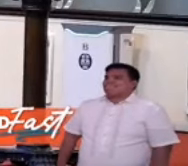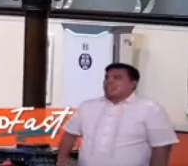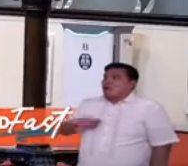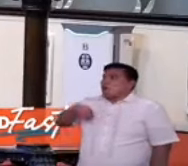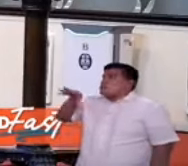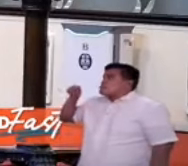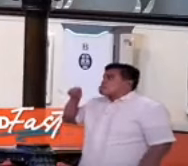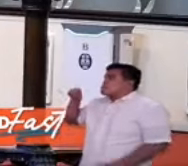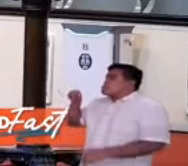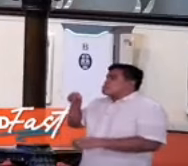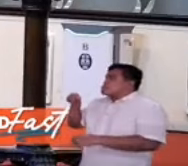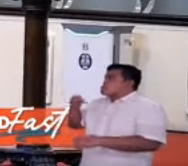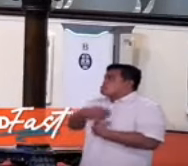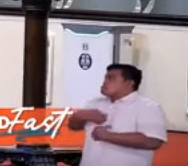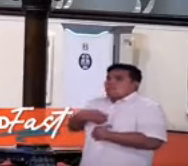addition.